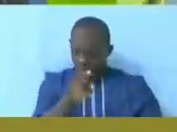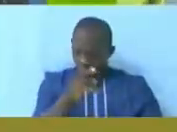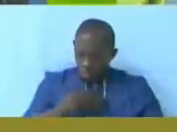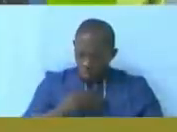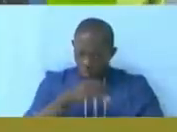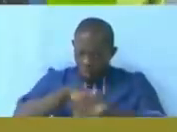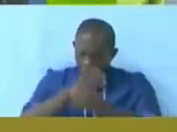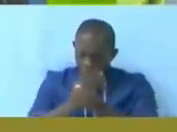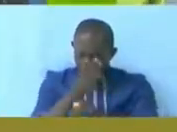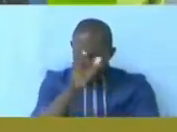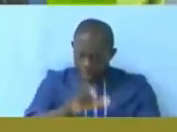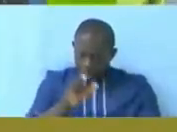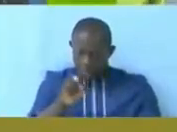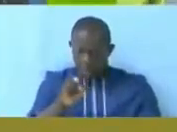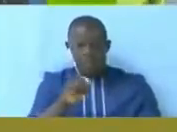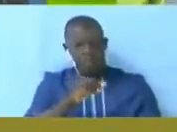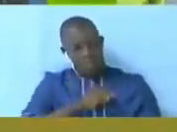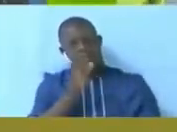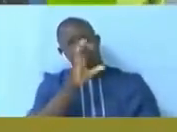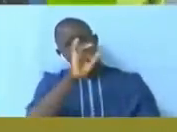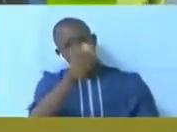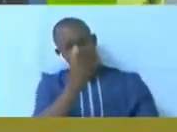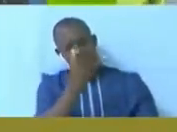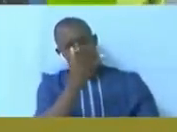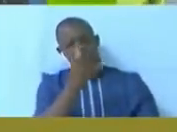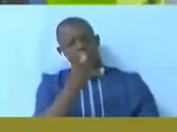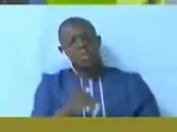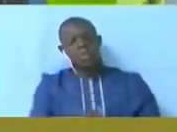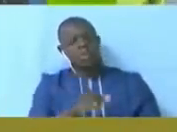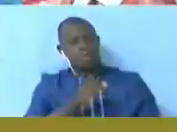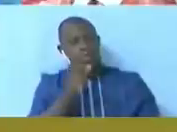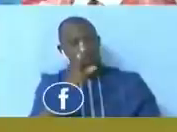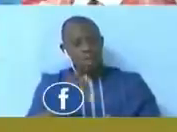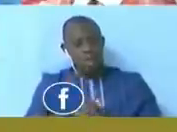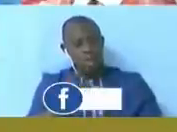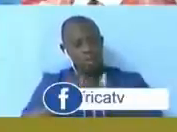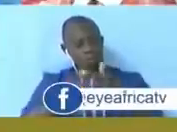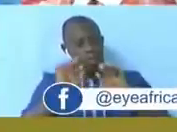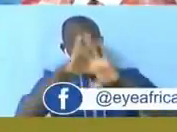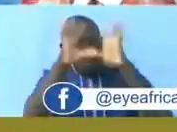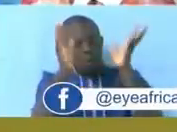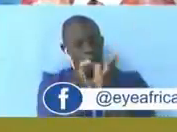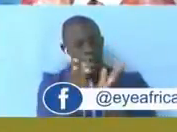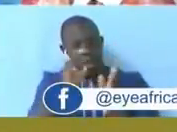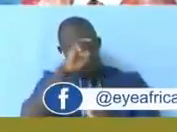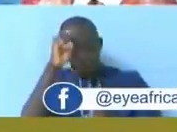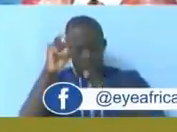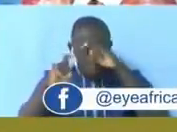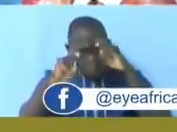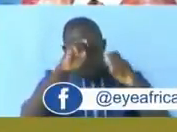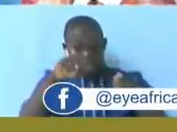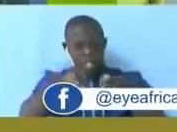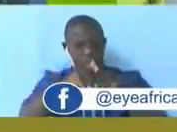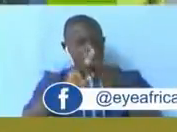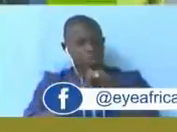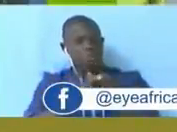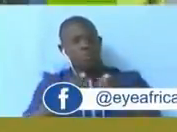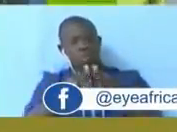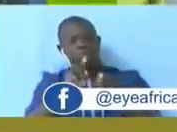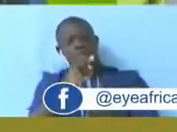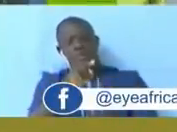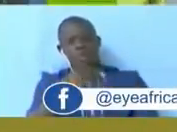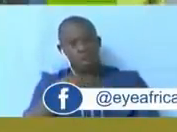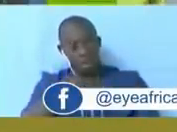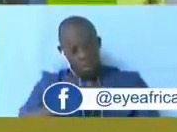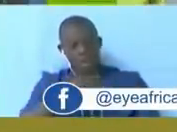yes. Akaya ko ilafta mutala akaya ha. He said, in all my working relationship with you, akaya ko nila doko hadama ya bekono. I